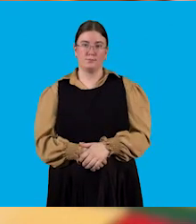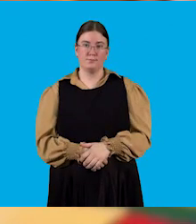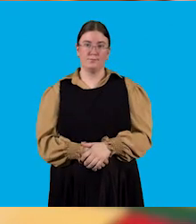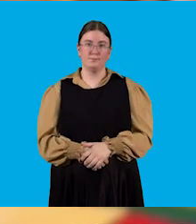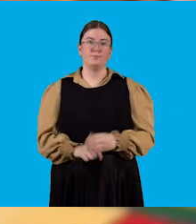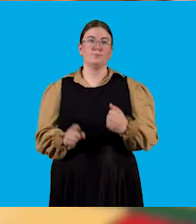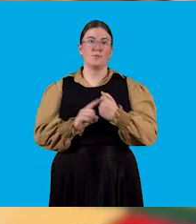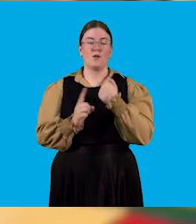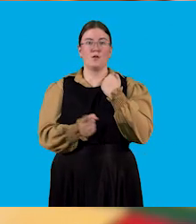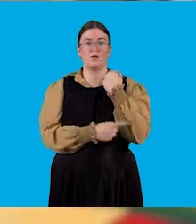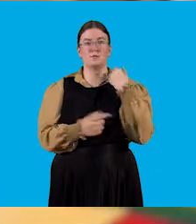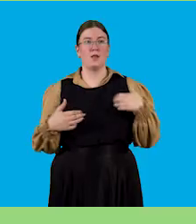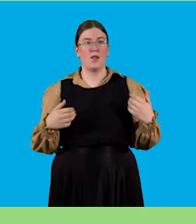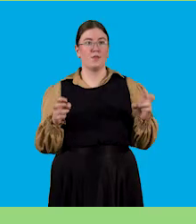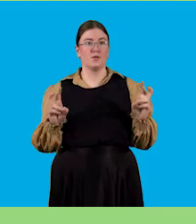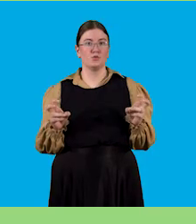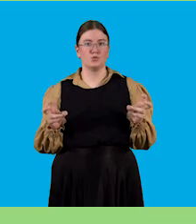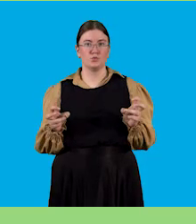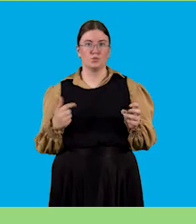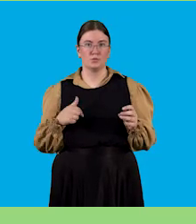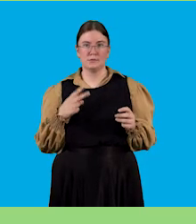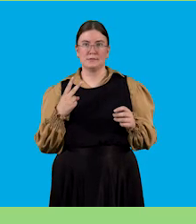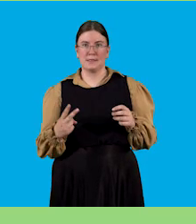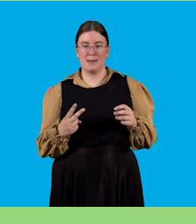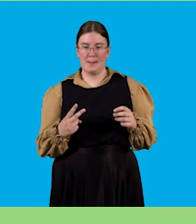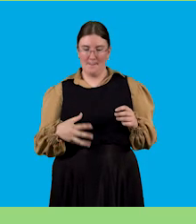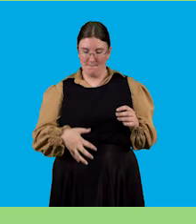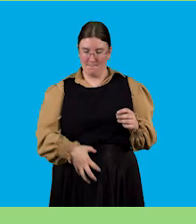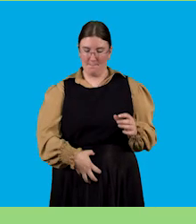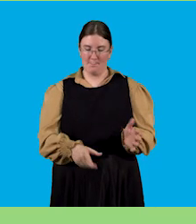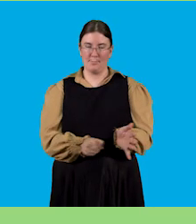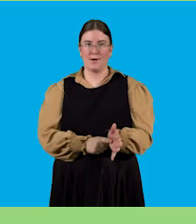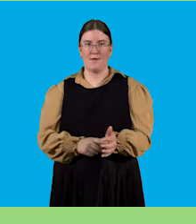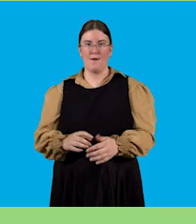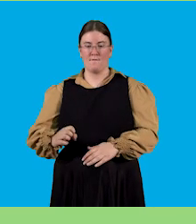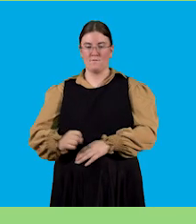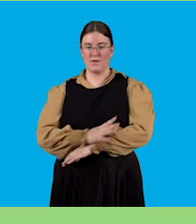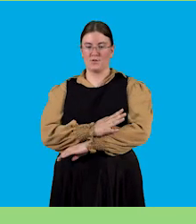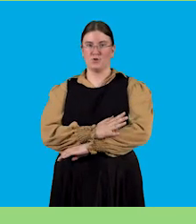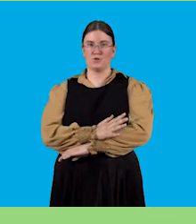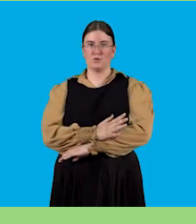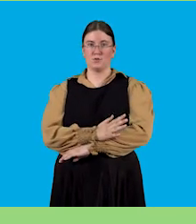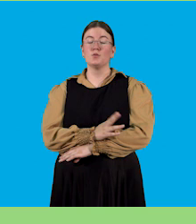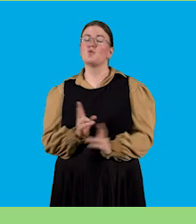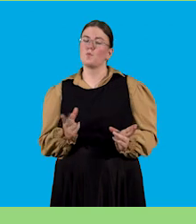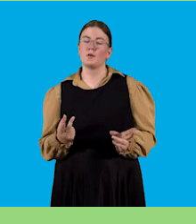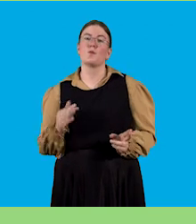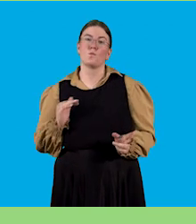Then last health issue that we look at is bladder infection. This is common in